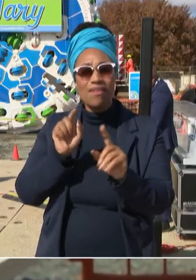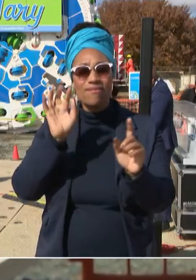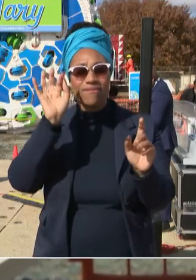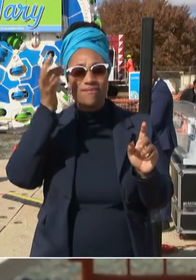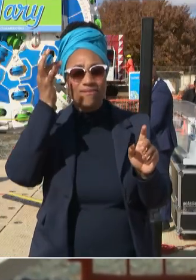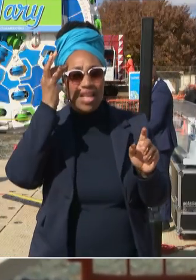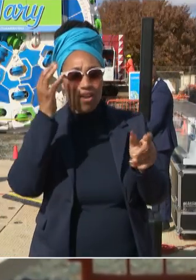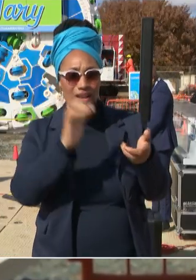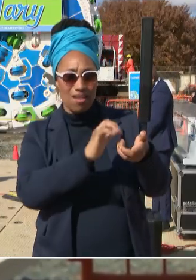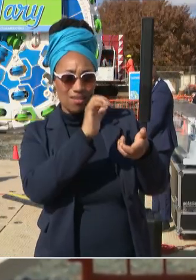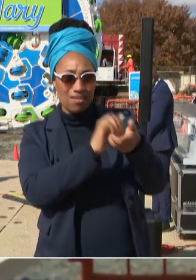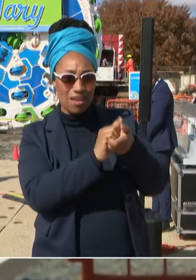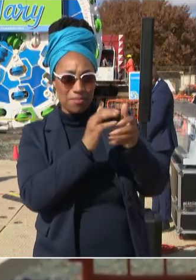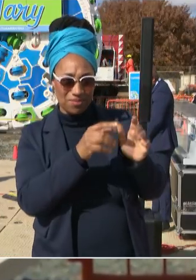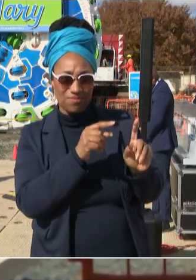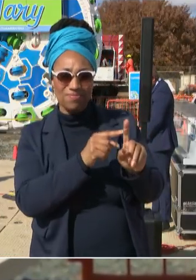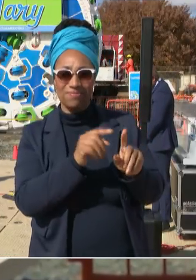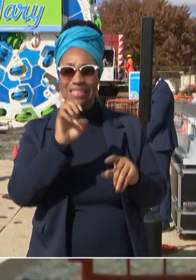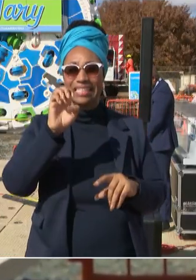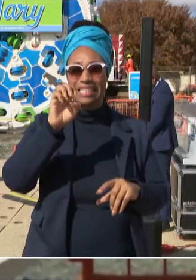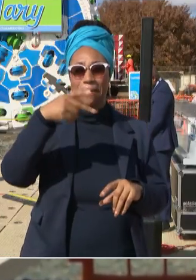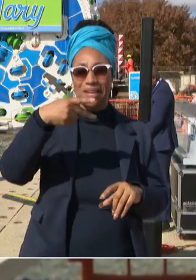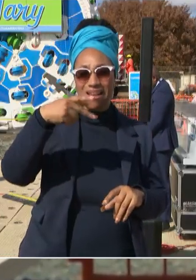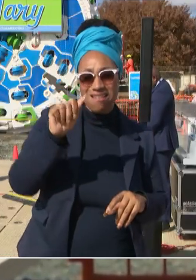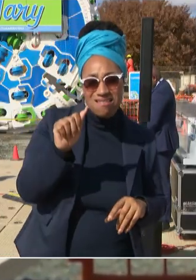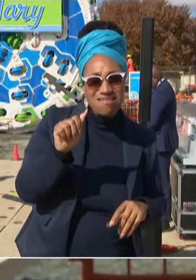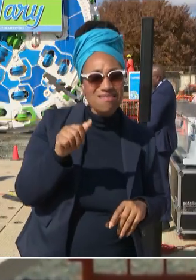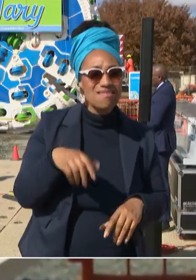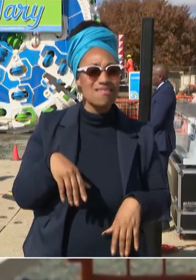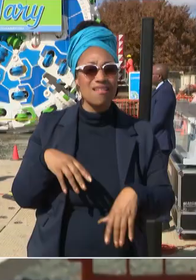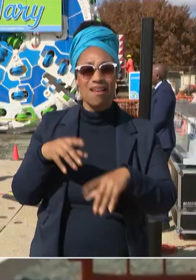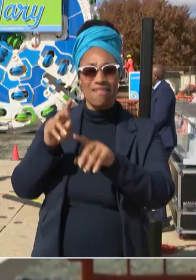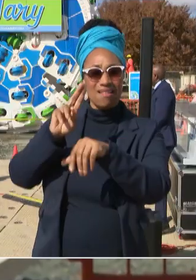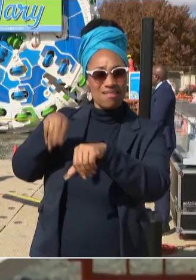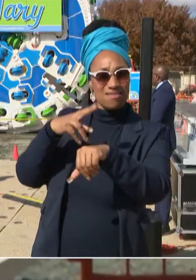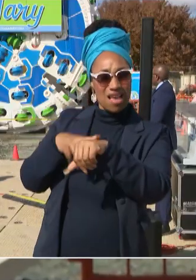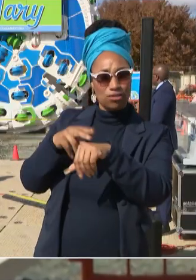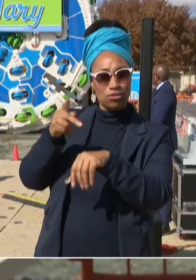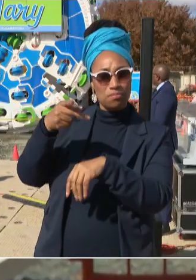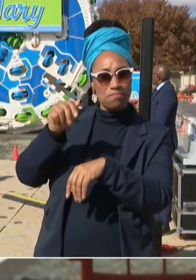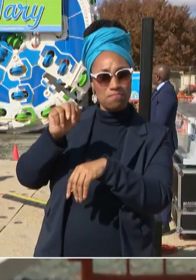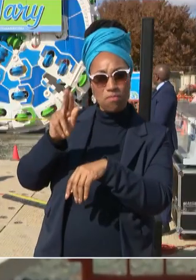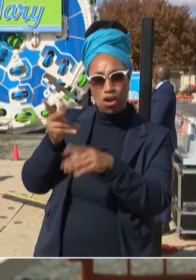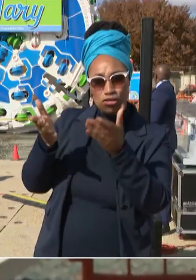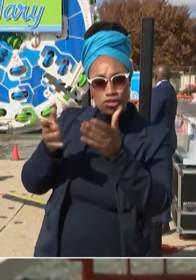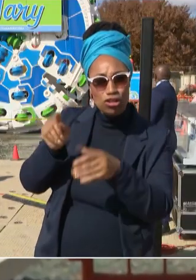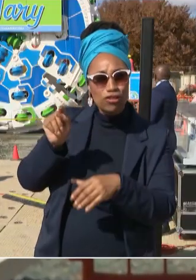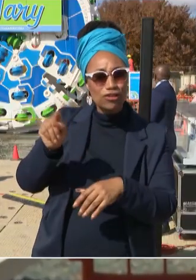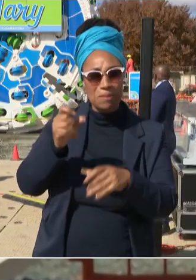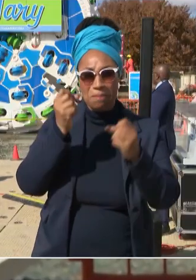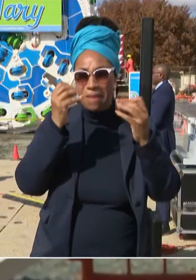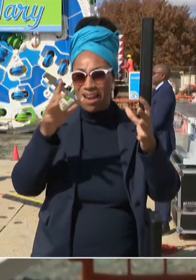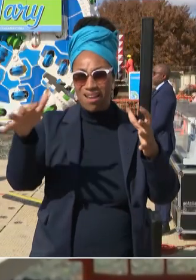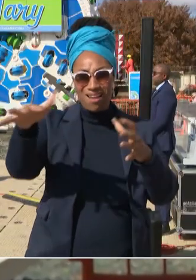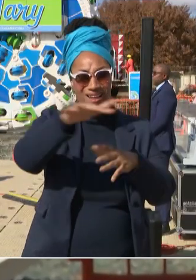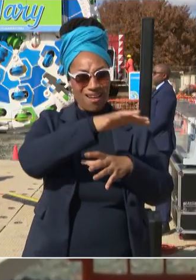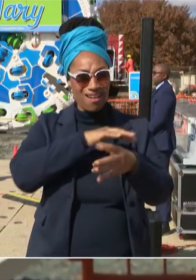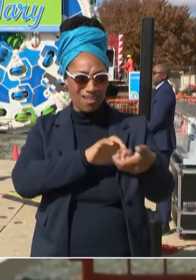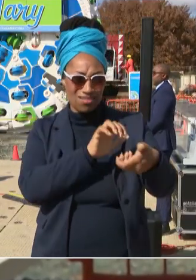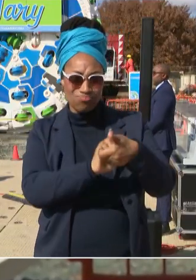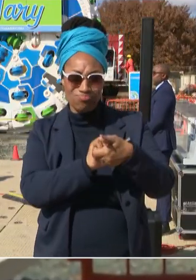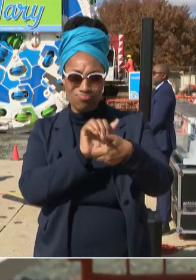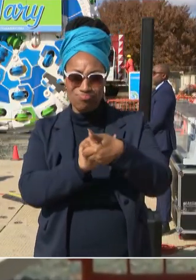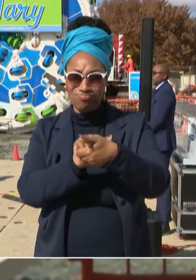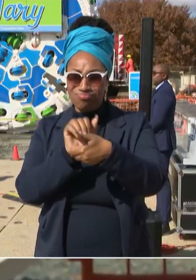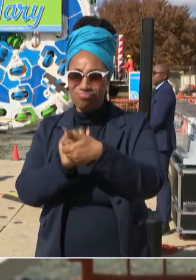and the National Park Service, who work with us hand in hand to make sure that the district is